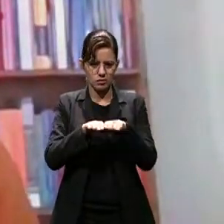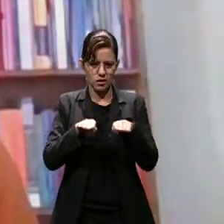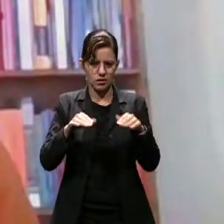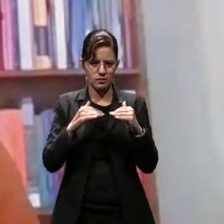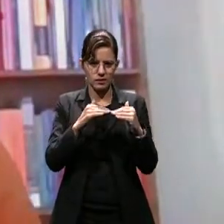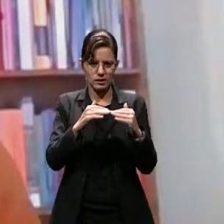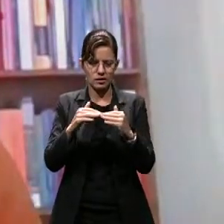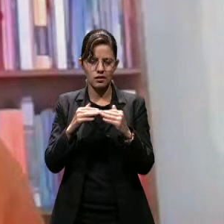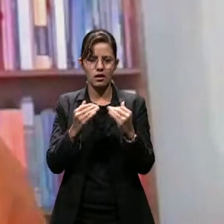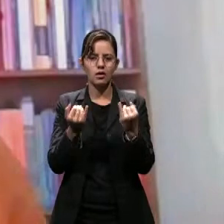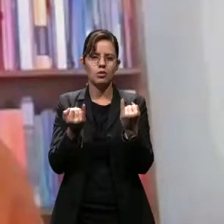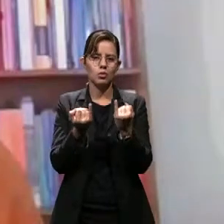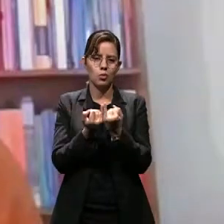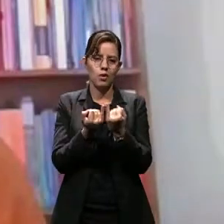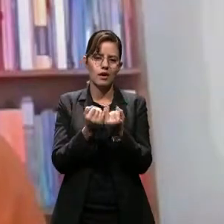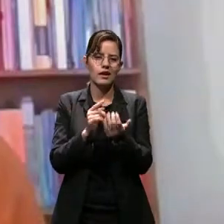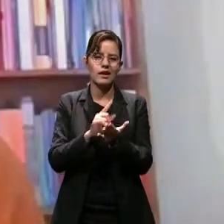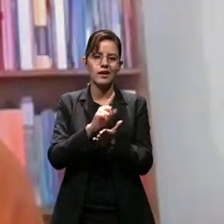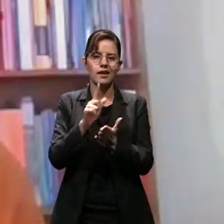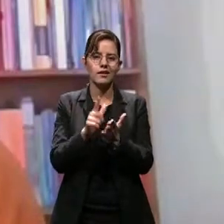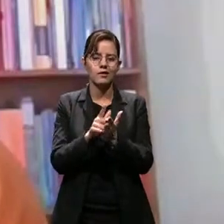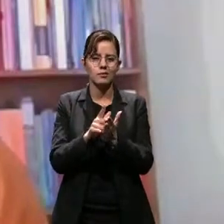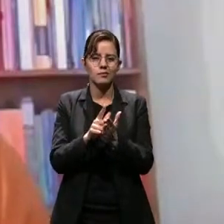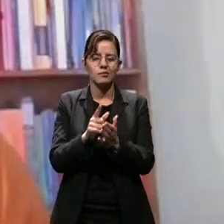political violence. And